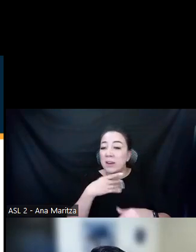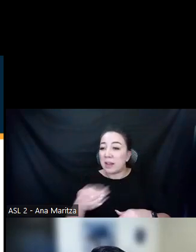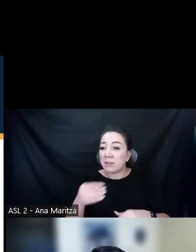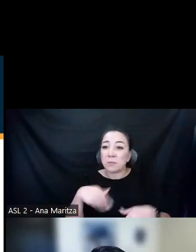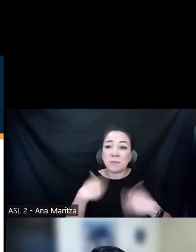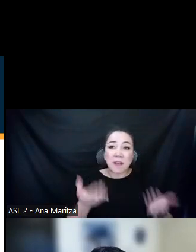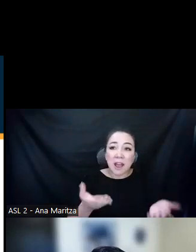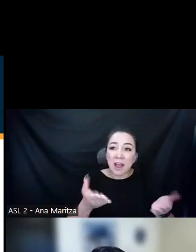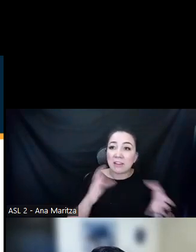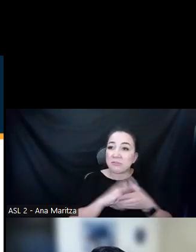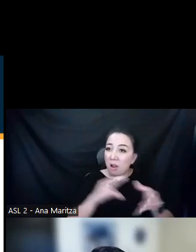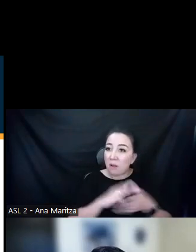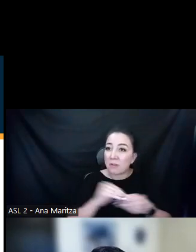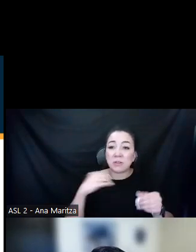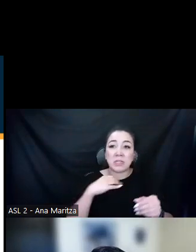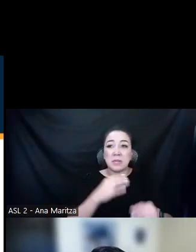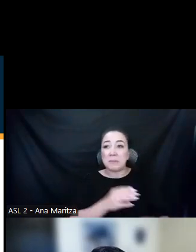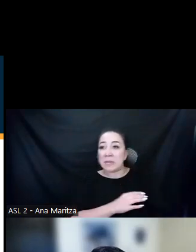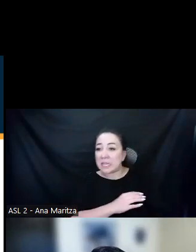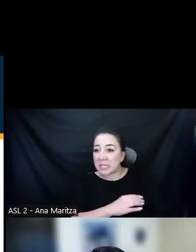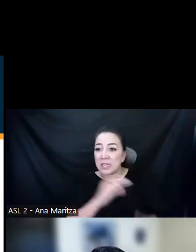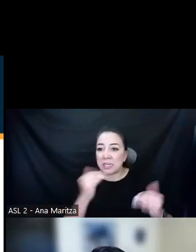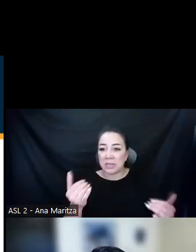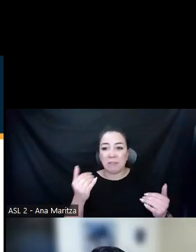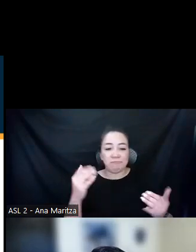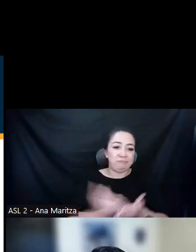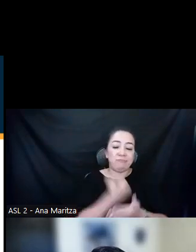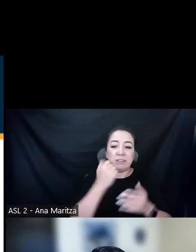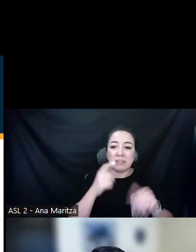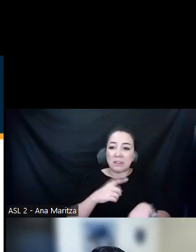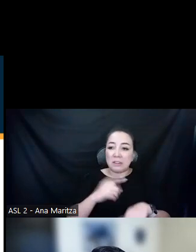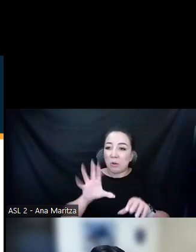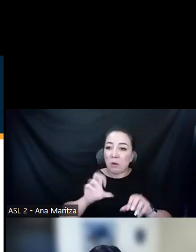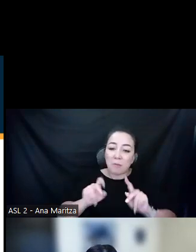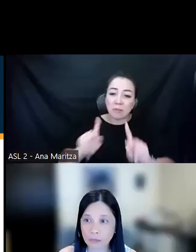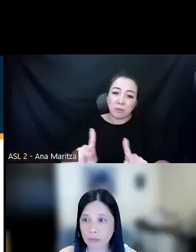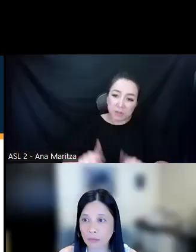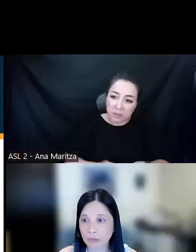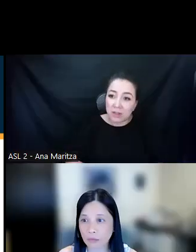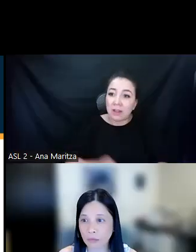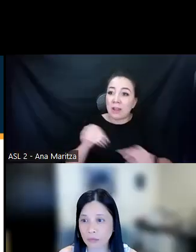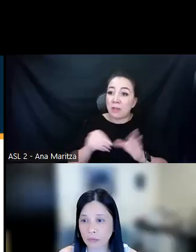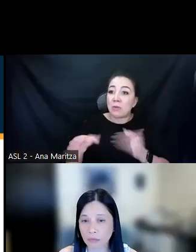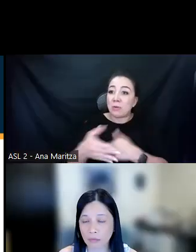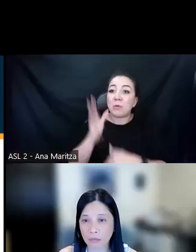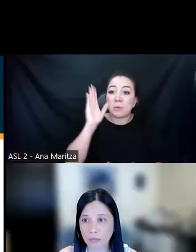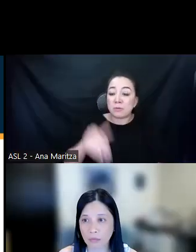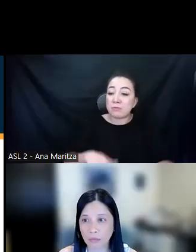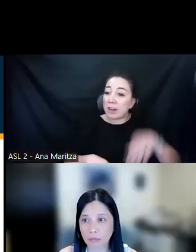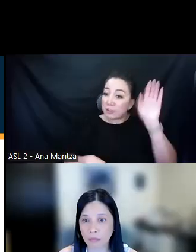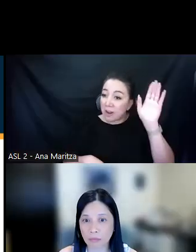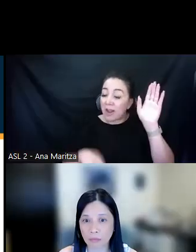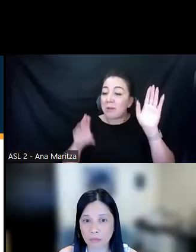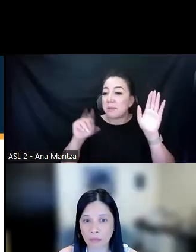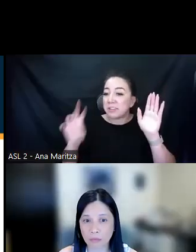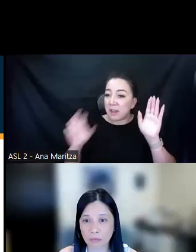provide comments to the committee, now is your opportunity. In the room, you will raise your hand and Michelle